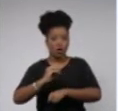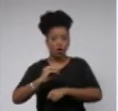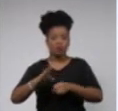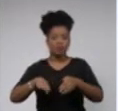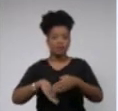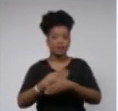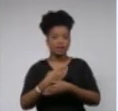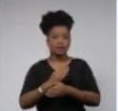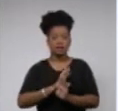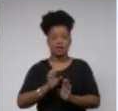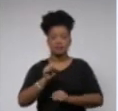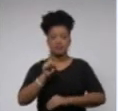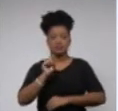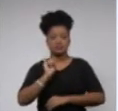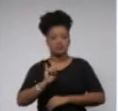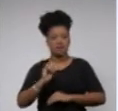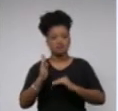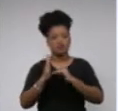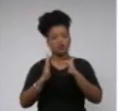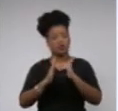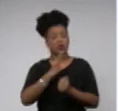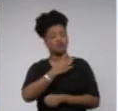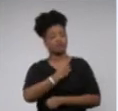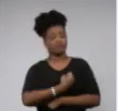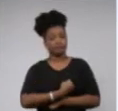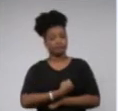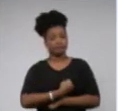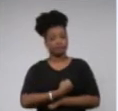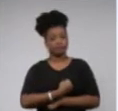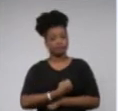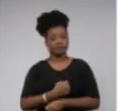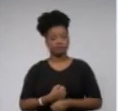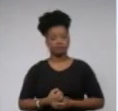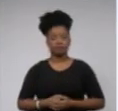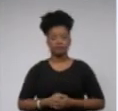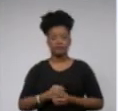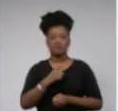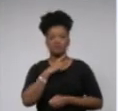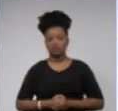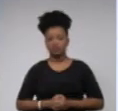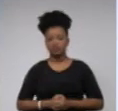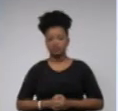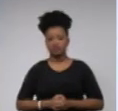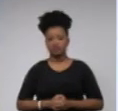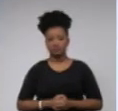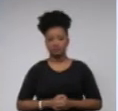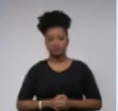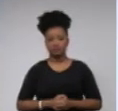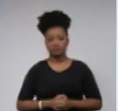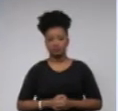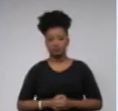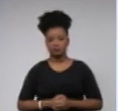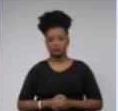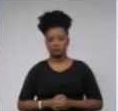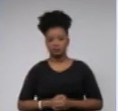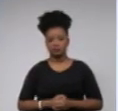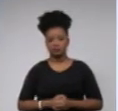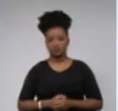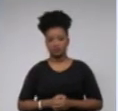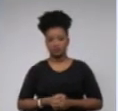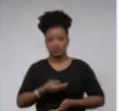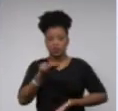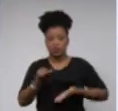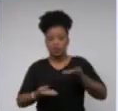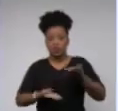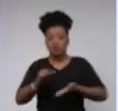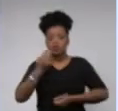537,929 fatalities and a mortality rate of 3.37%. The United States continues to top the list